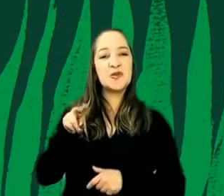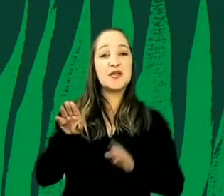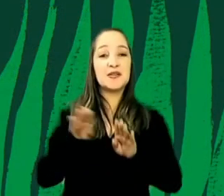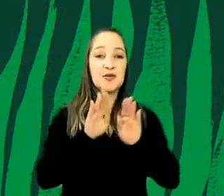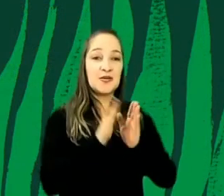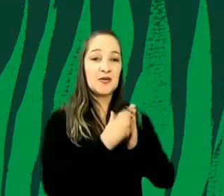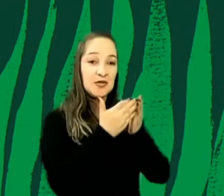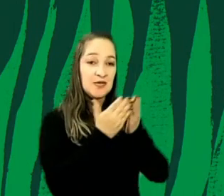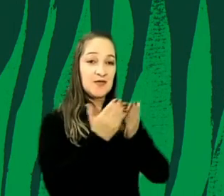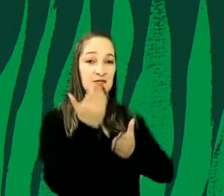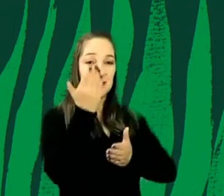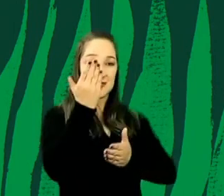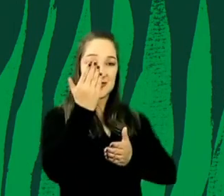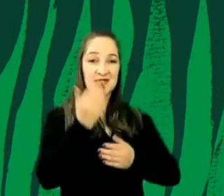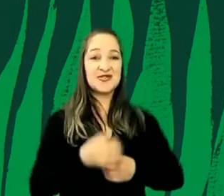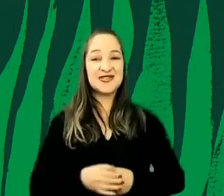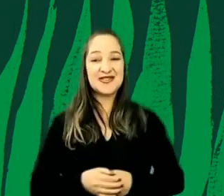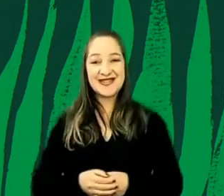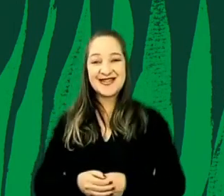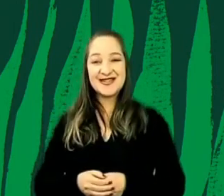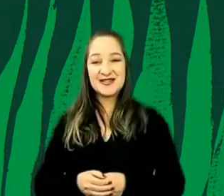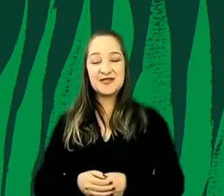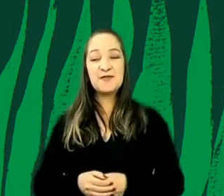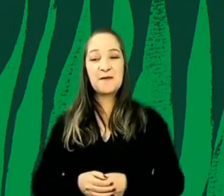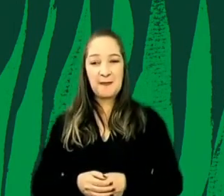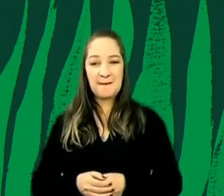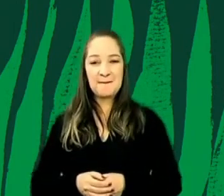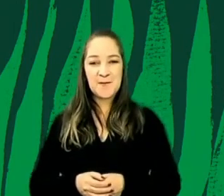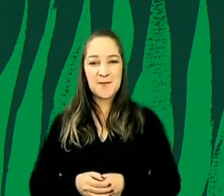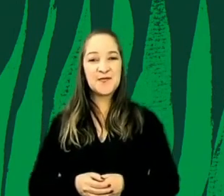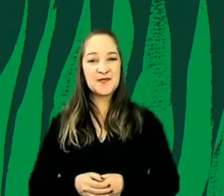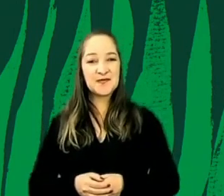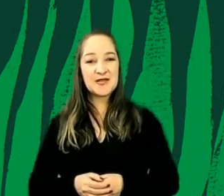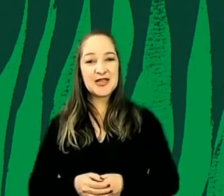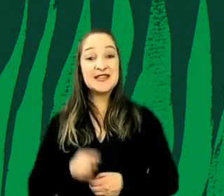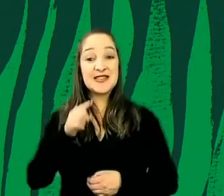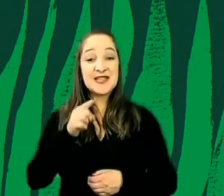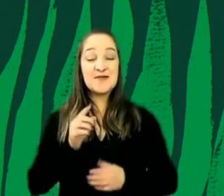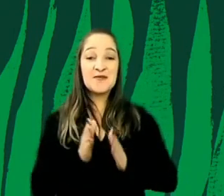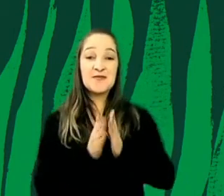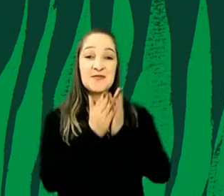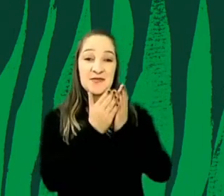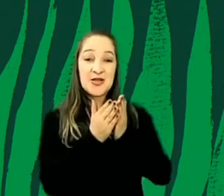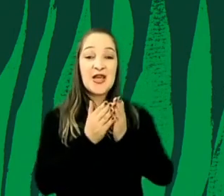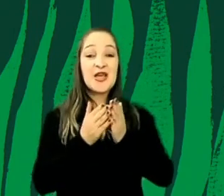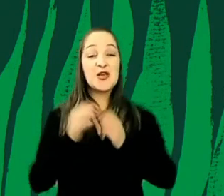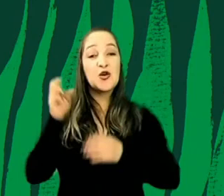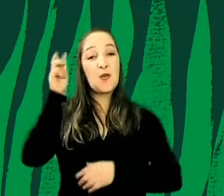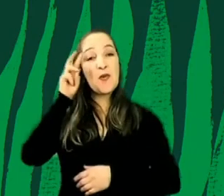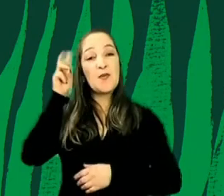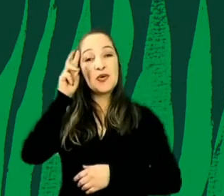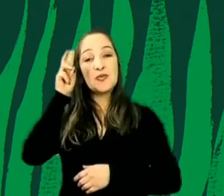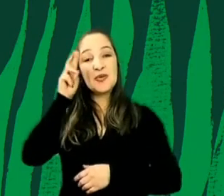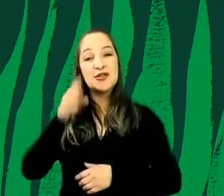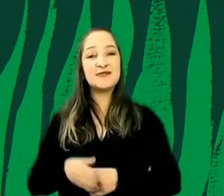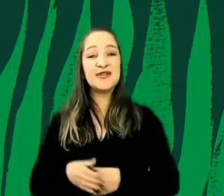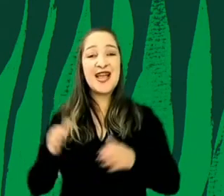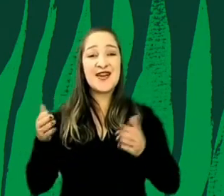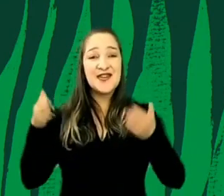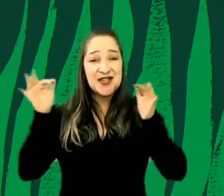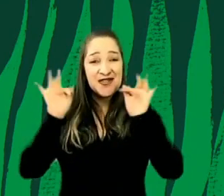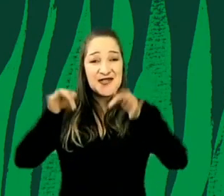And The Water Holes by Palace Publishing House, and Alleys of Memory by Conceição